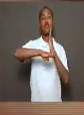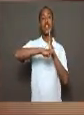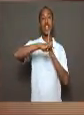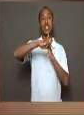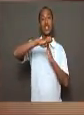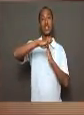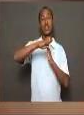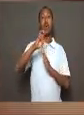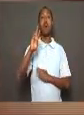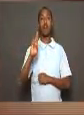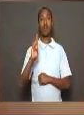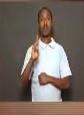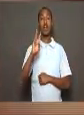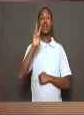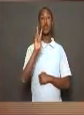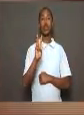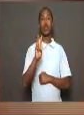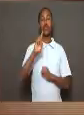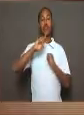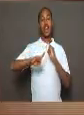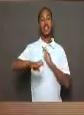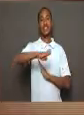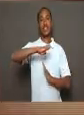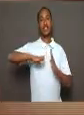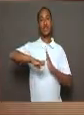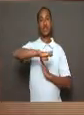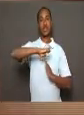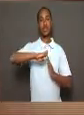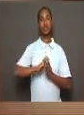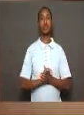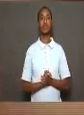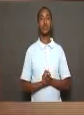configuration, or 2 valence electrons.